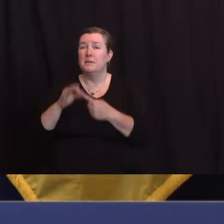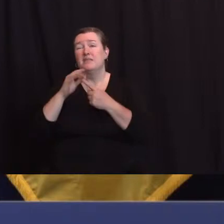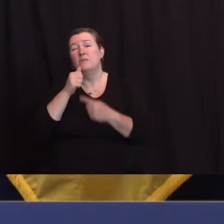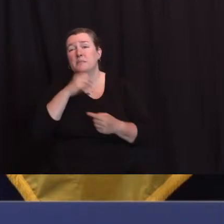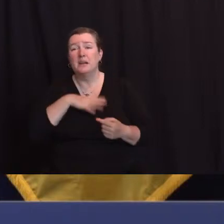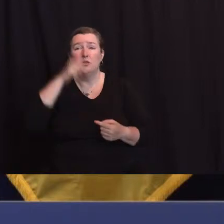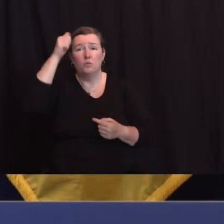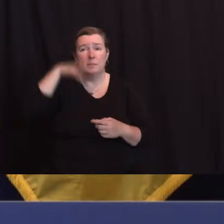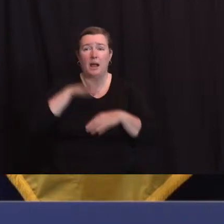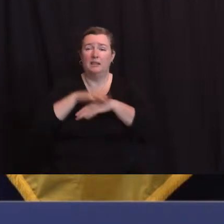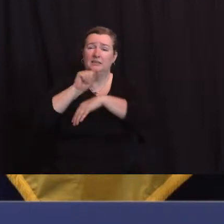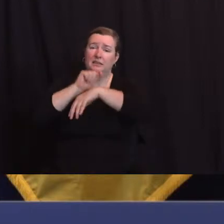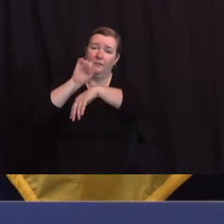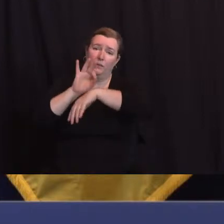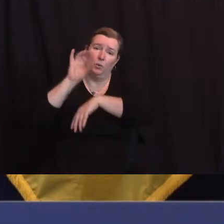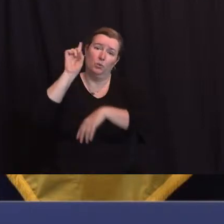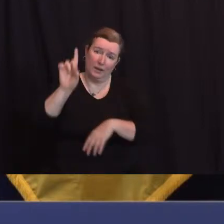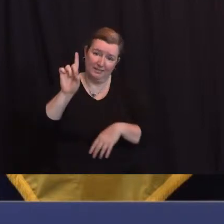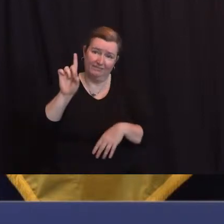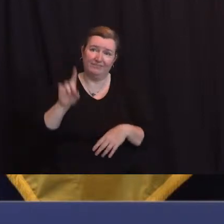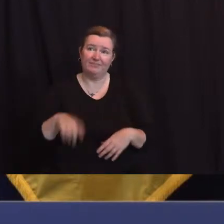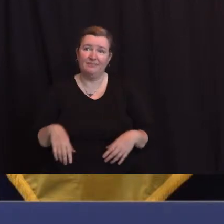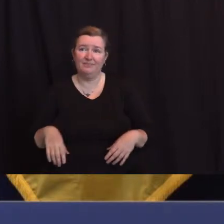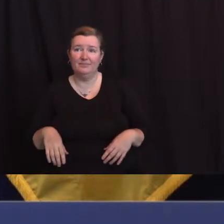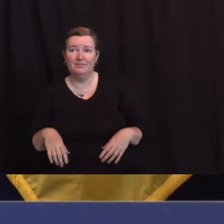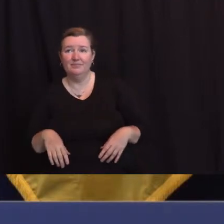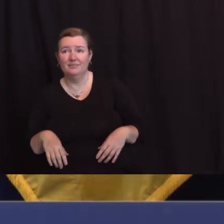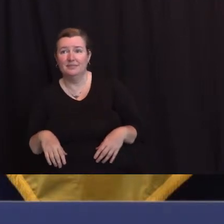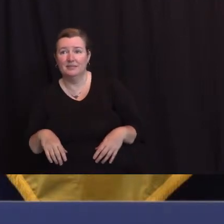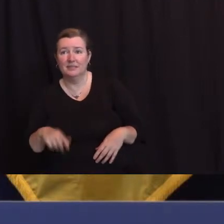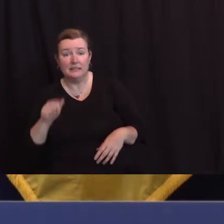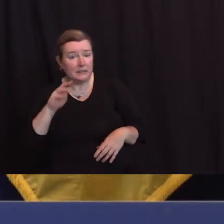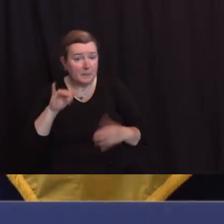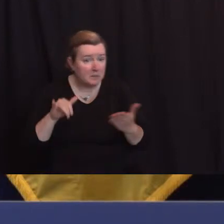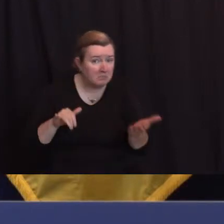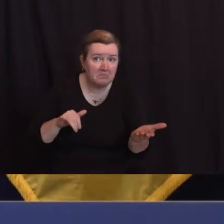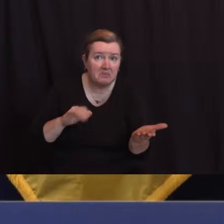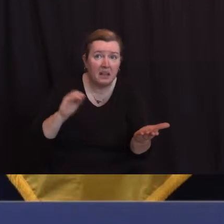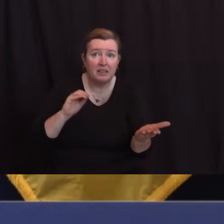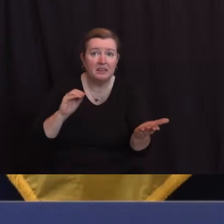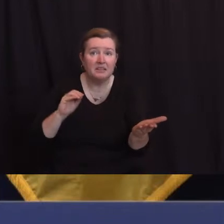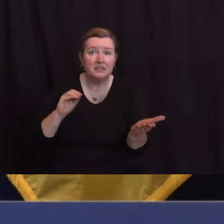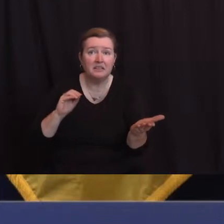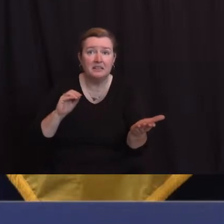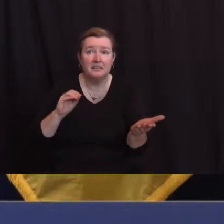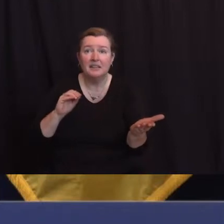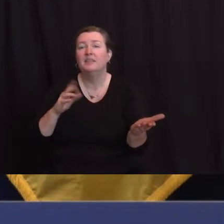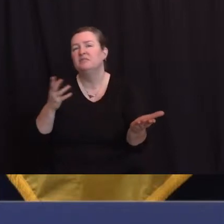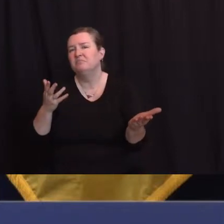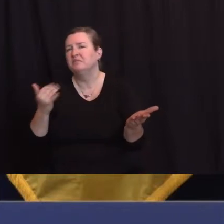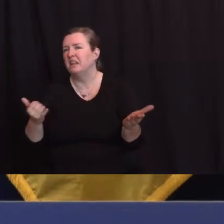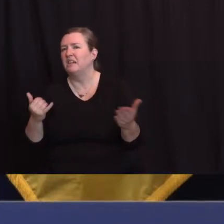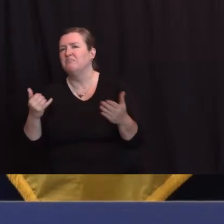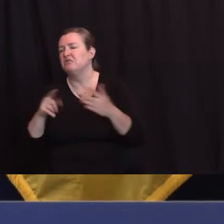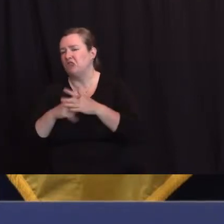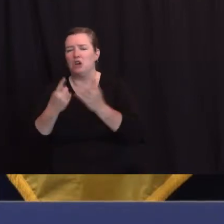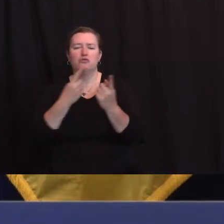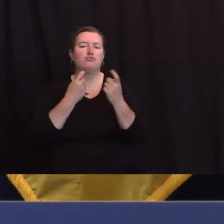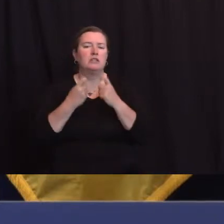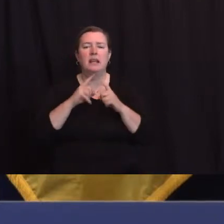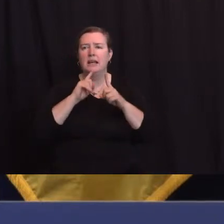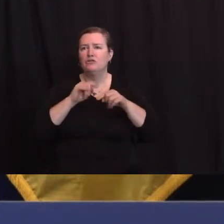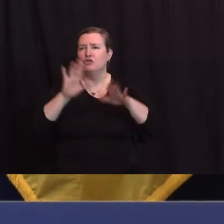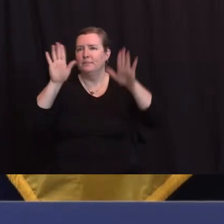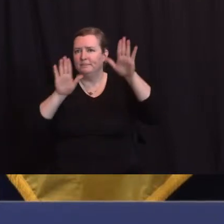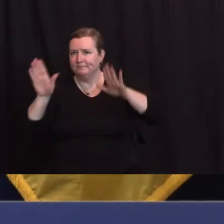1. We'll start over here. Tammy, do you have anything for us? Are you good? Okay. Sir, do you have any? You're good? We'll come across in the back, Sarah. Sarah, is that